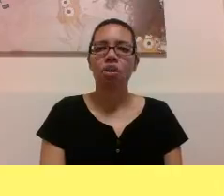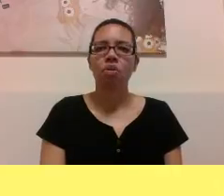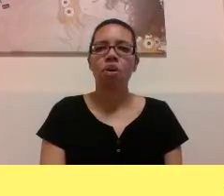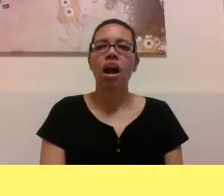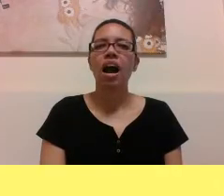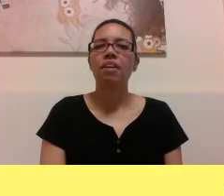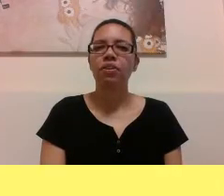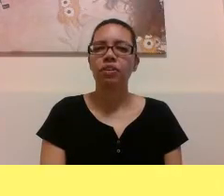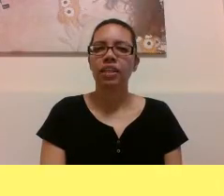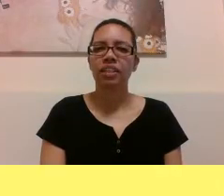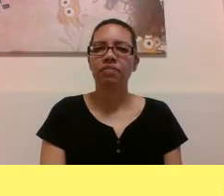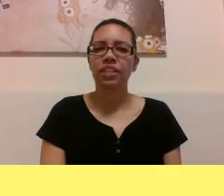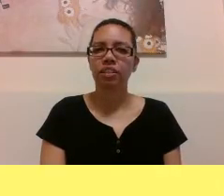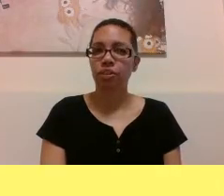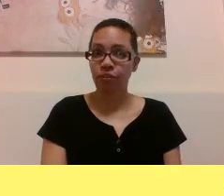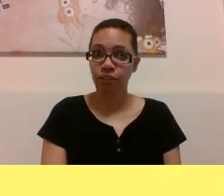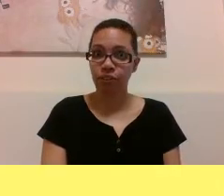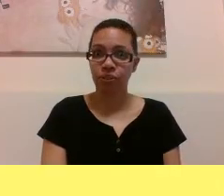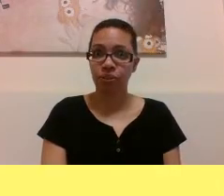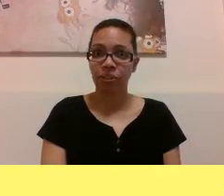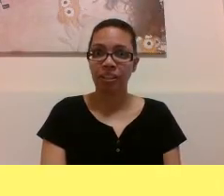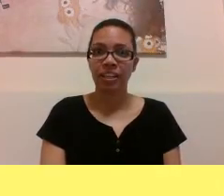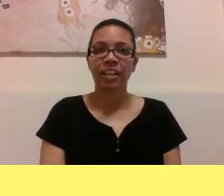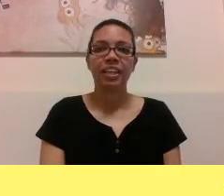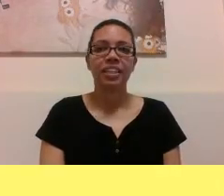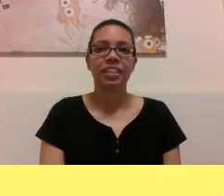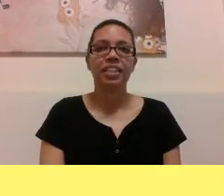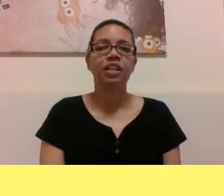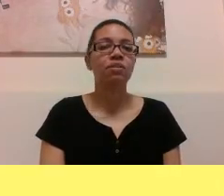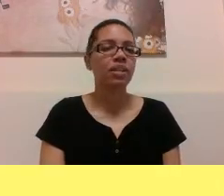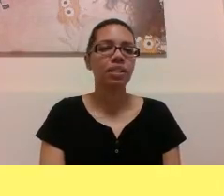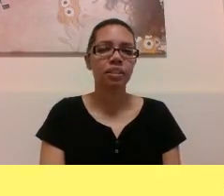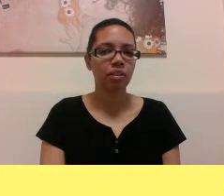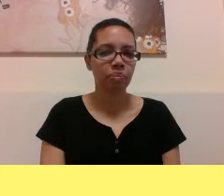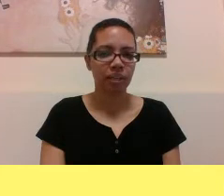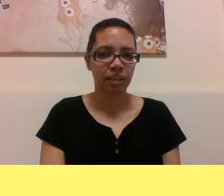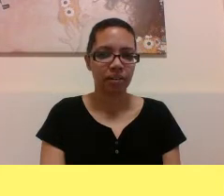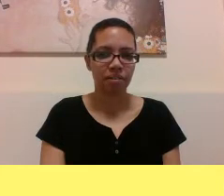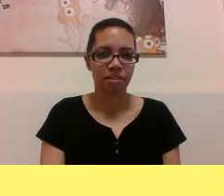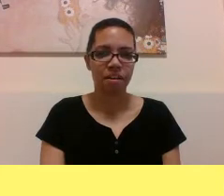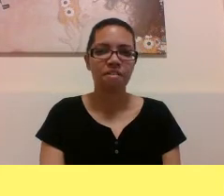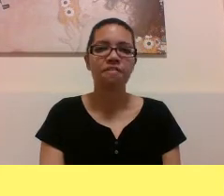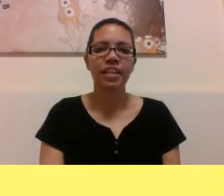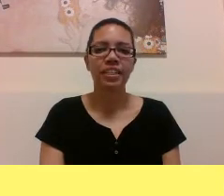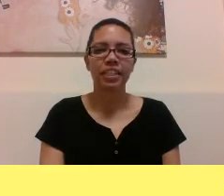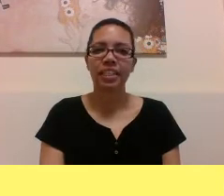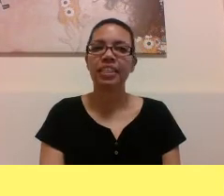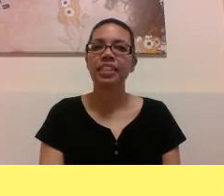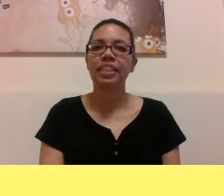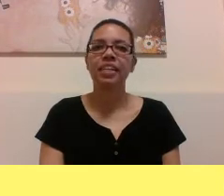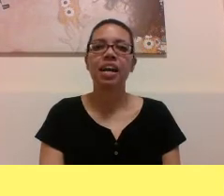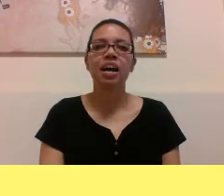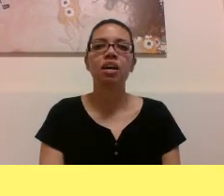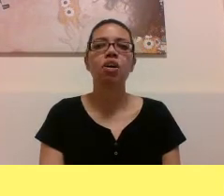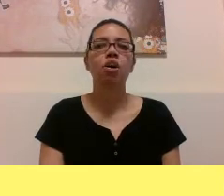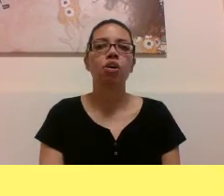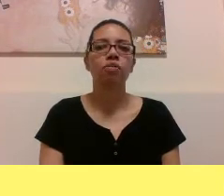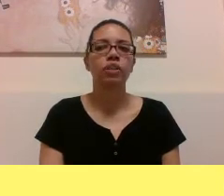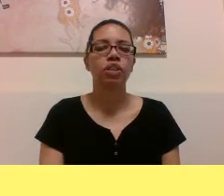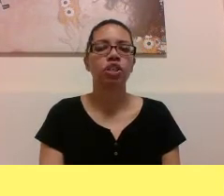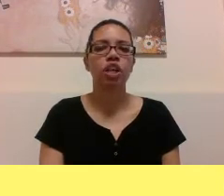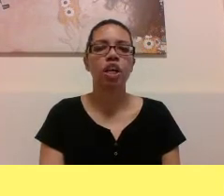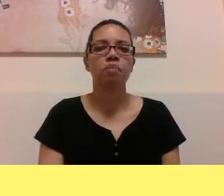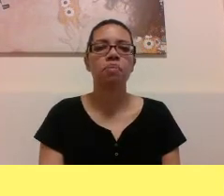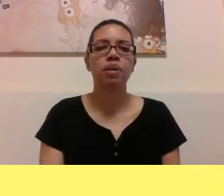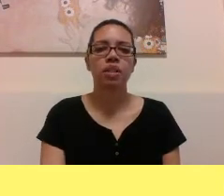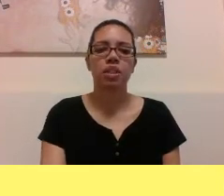And now, I've got an adventure for you. It's Gray Superhero fighting the gang of